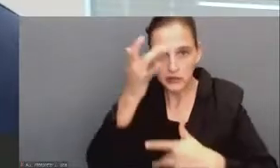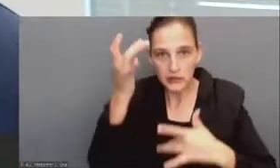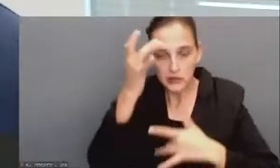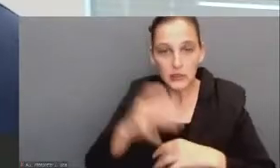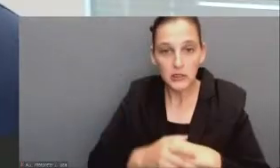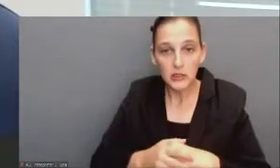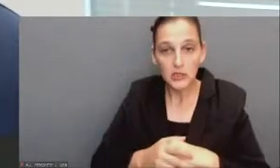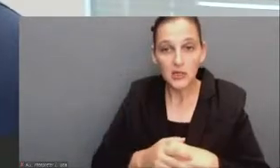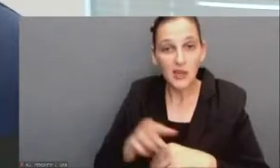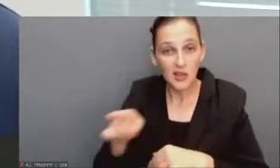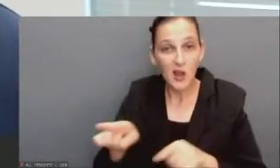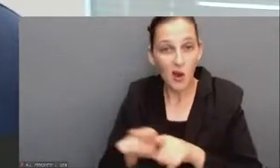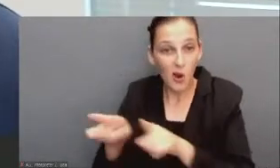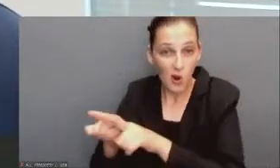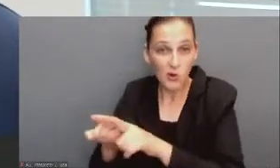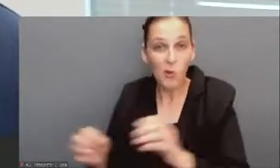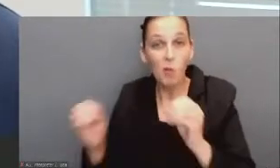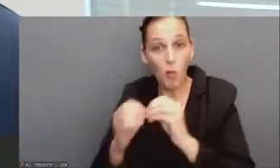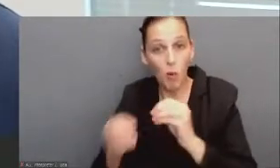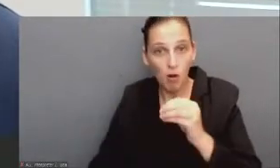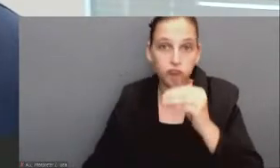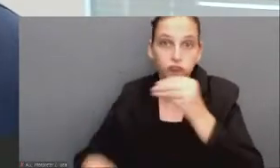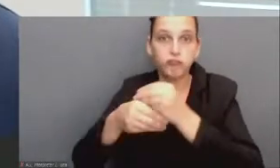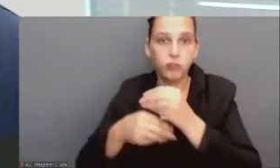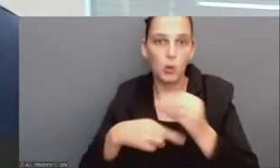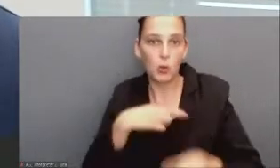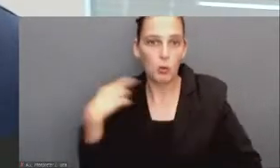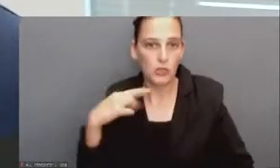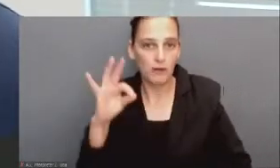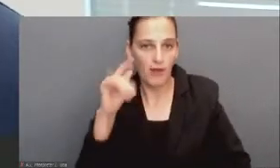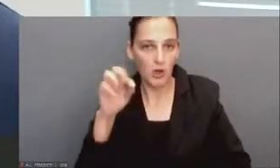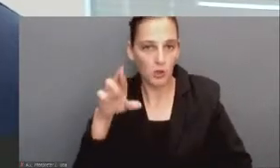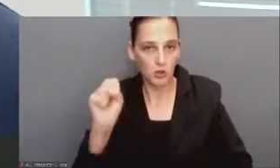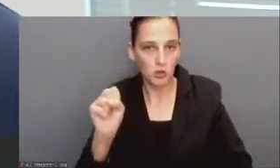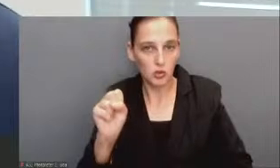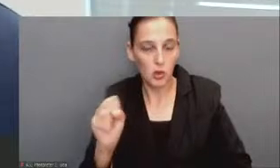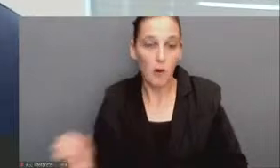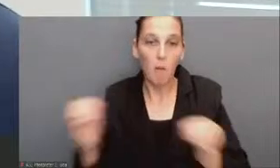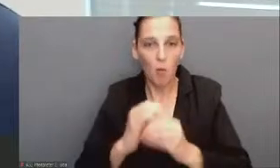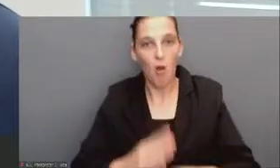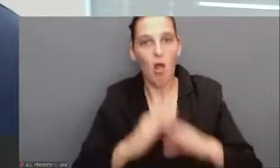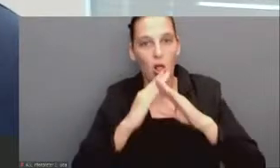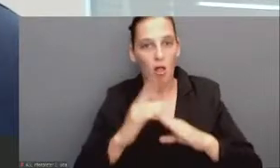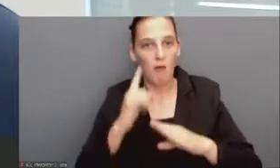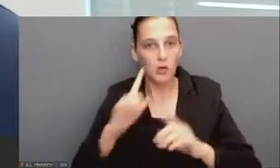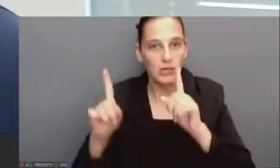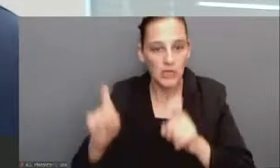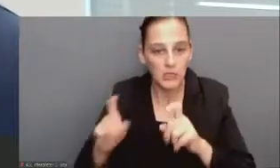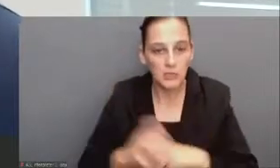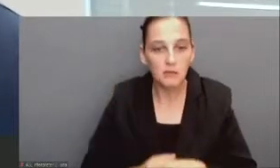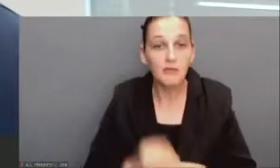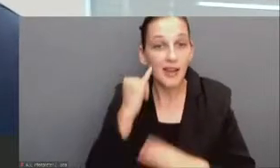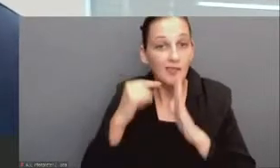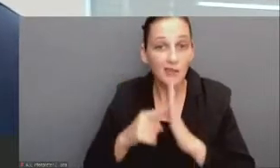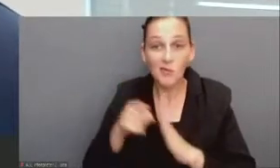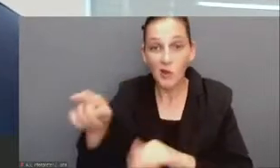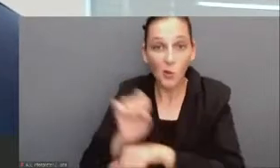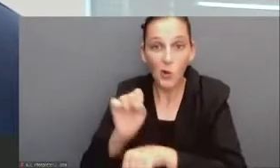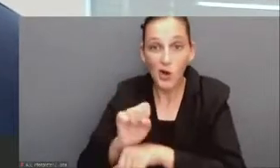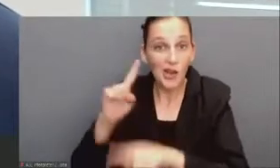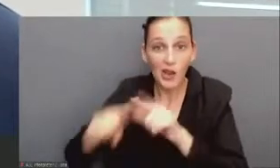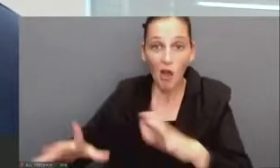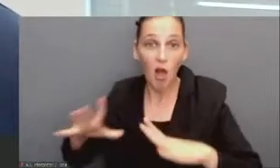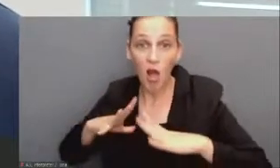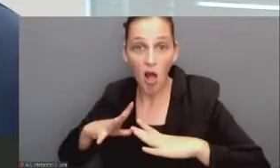social risk factors that create barriers to accessing testing. Things like being unable to take off from your job or difficulty